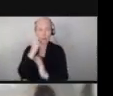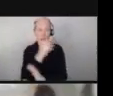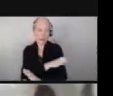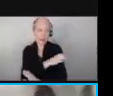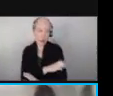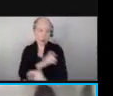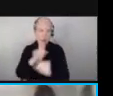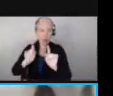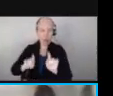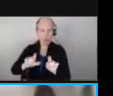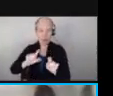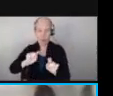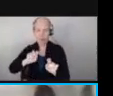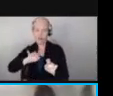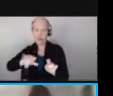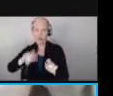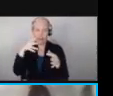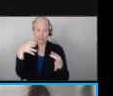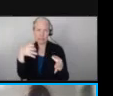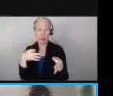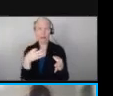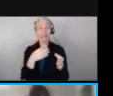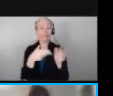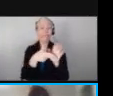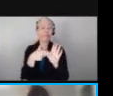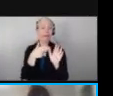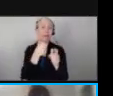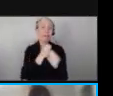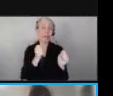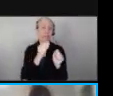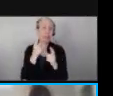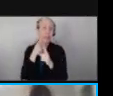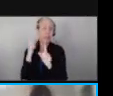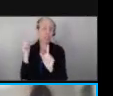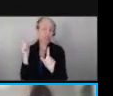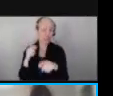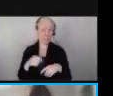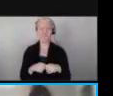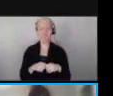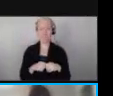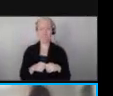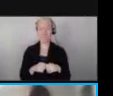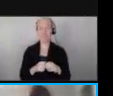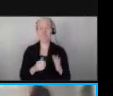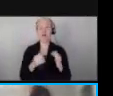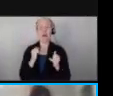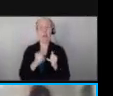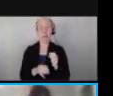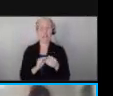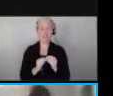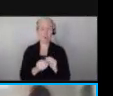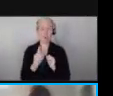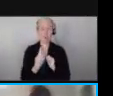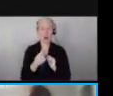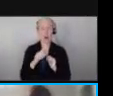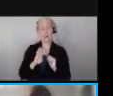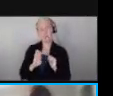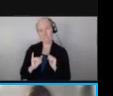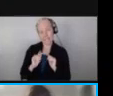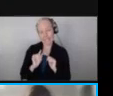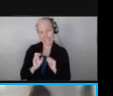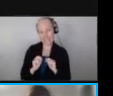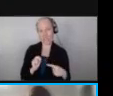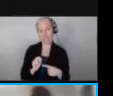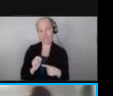not it is safe and effective. And finally, I'm going to contrast that with 1 billion. That's the number